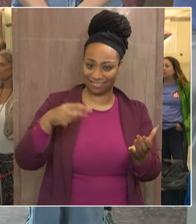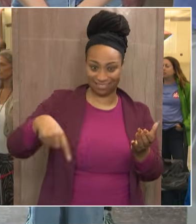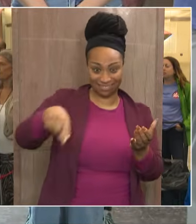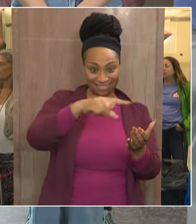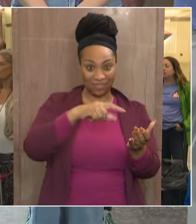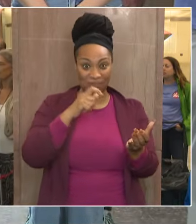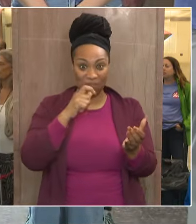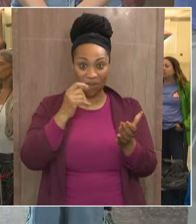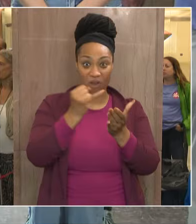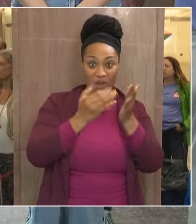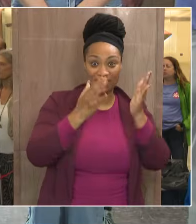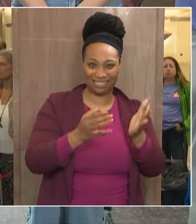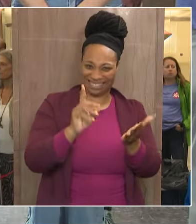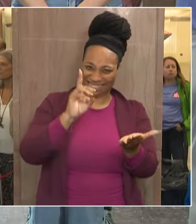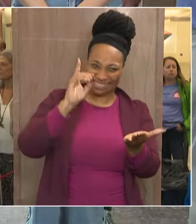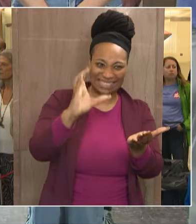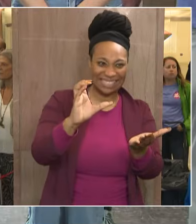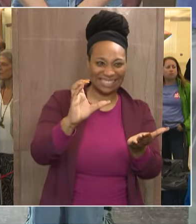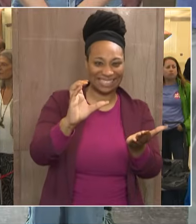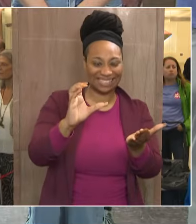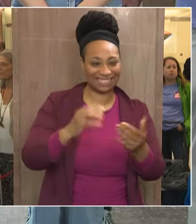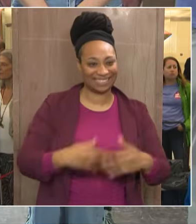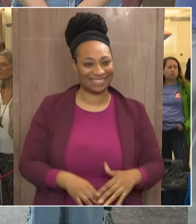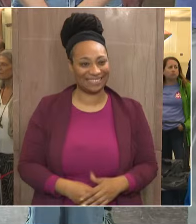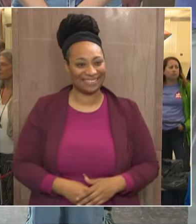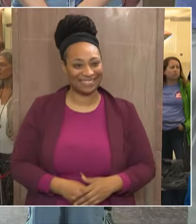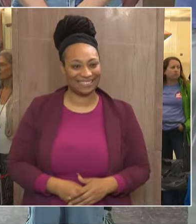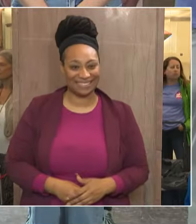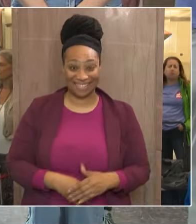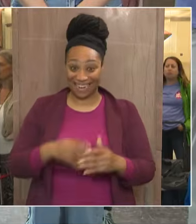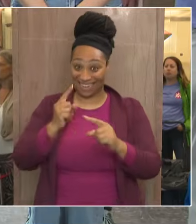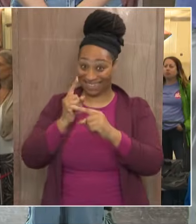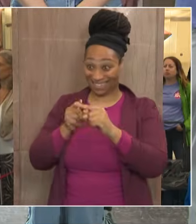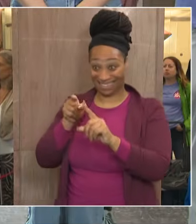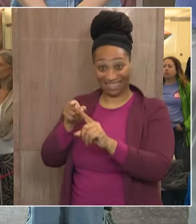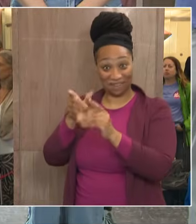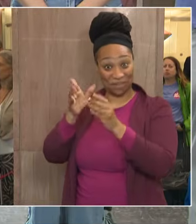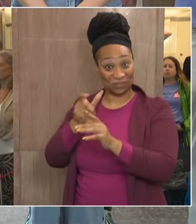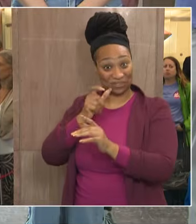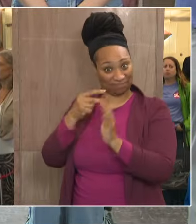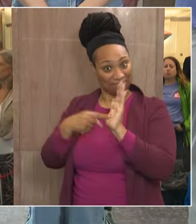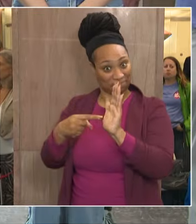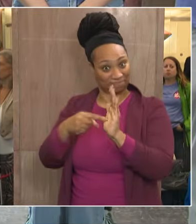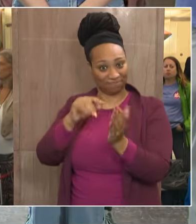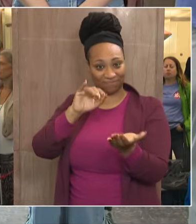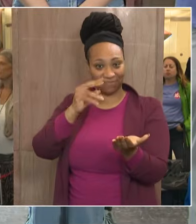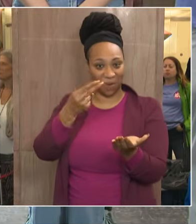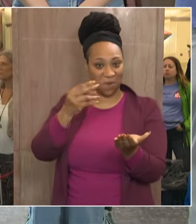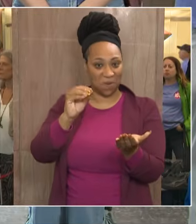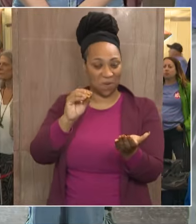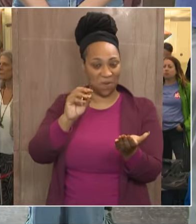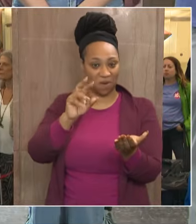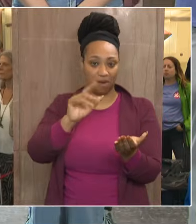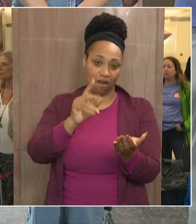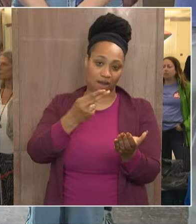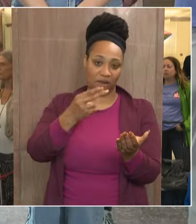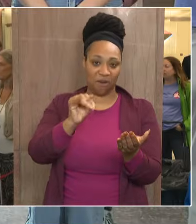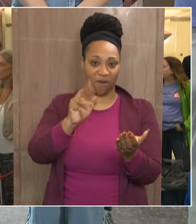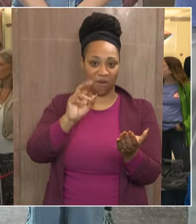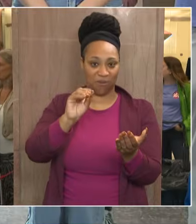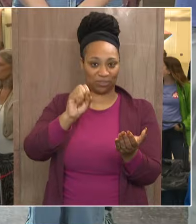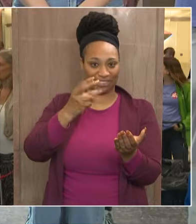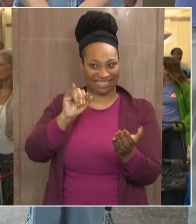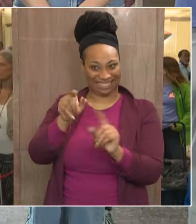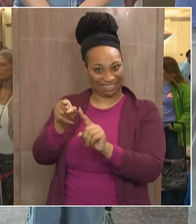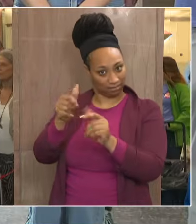from. So before I close, I want to make sure everyone knows that our creative scene will be on full